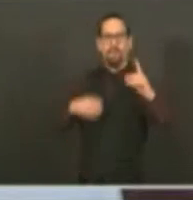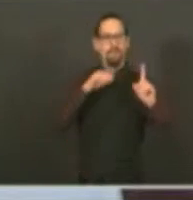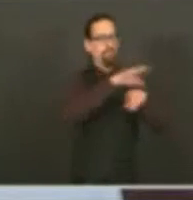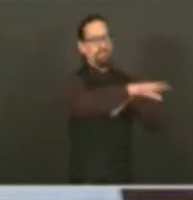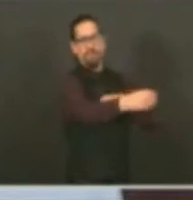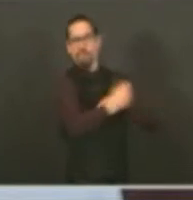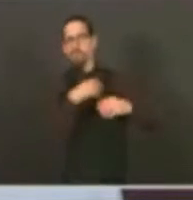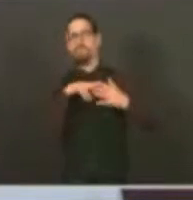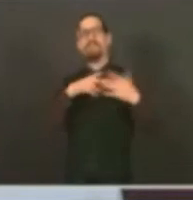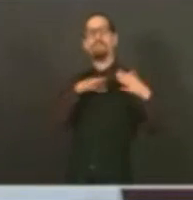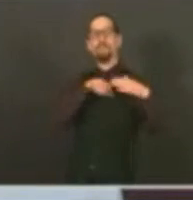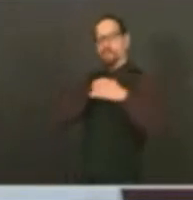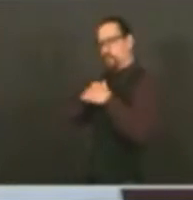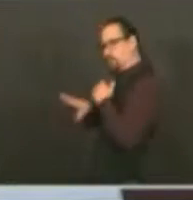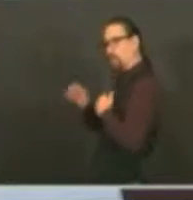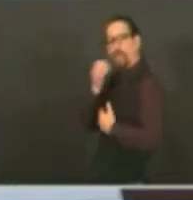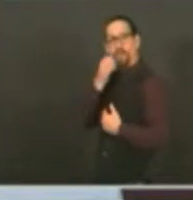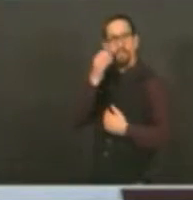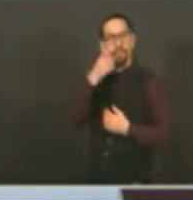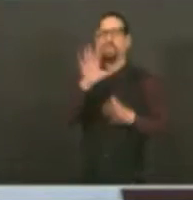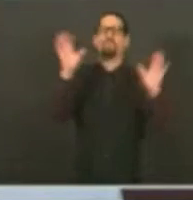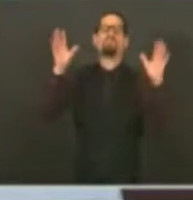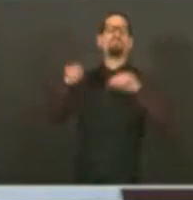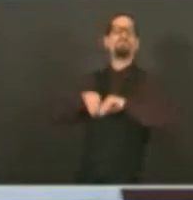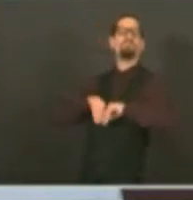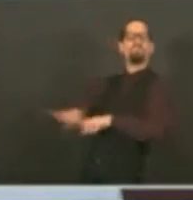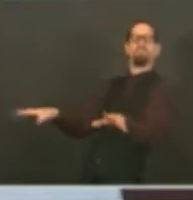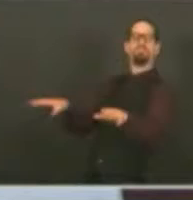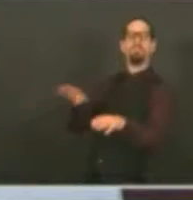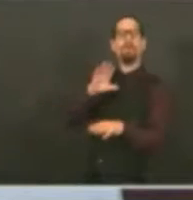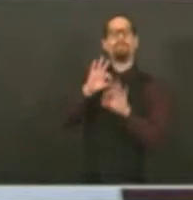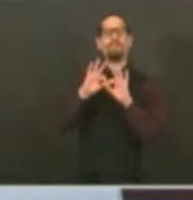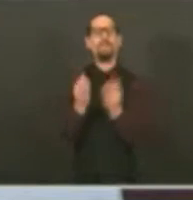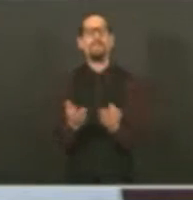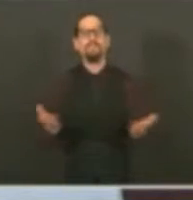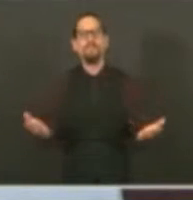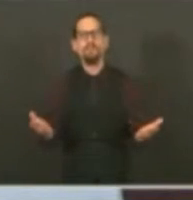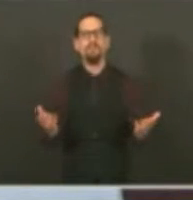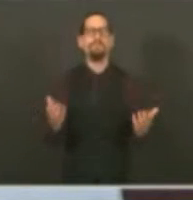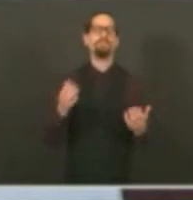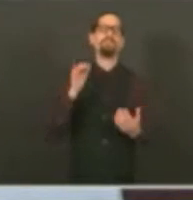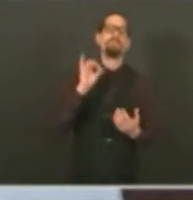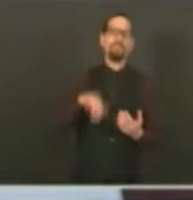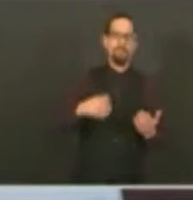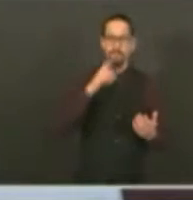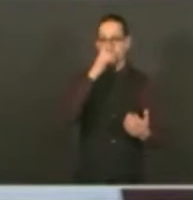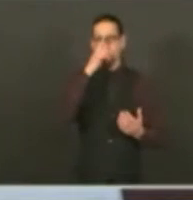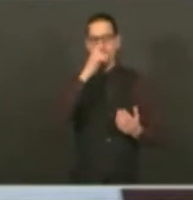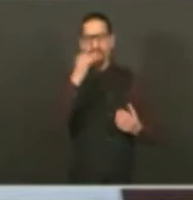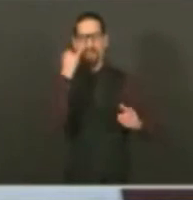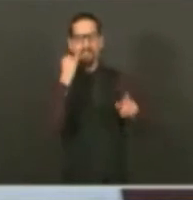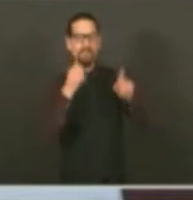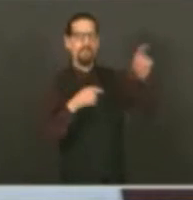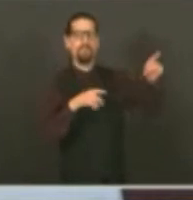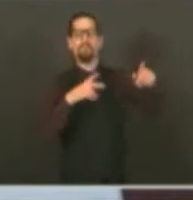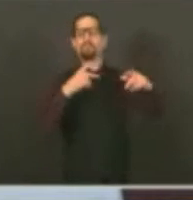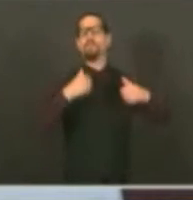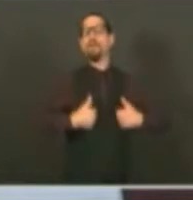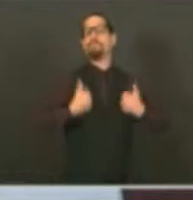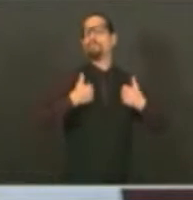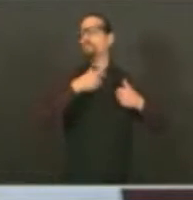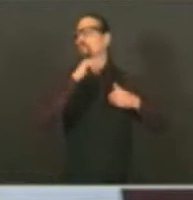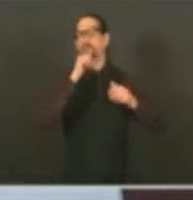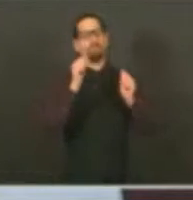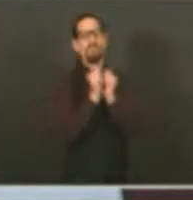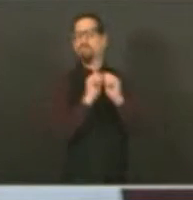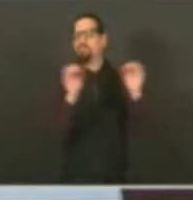Don't have social gatherings with people outside of your household. Get tested often. We have,